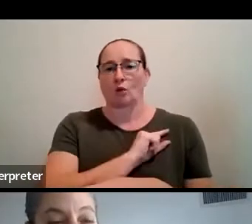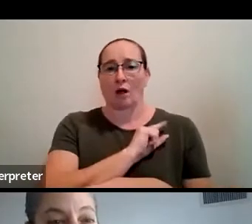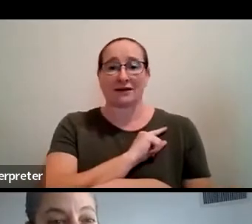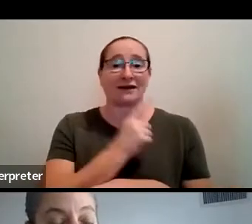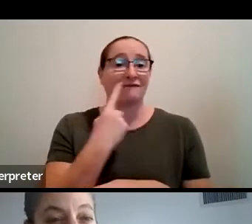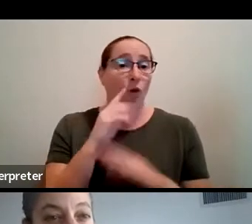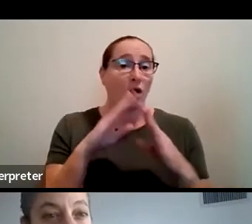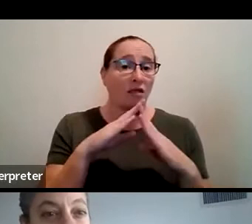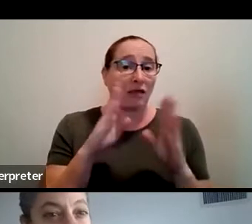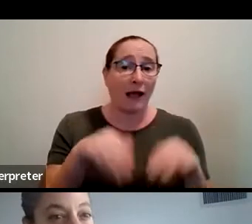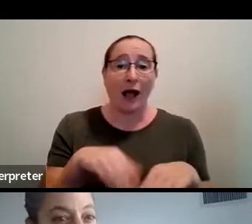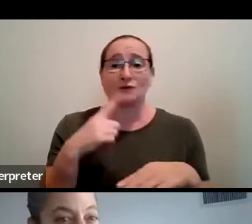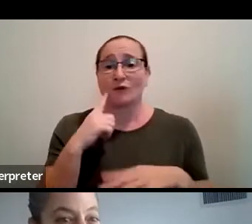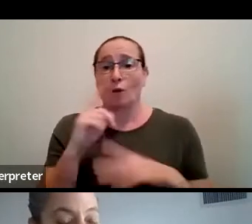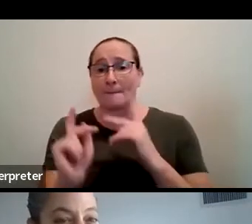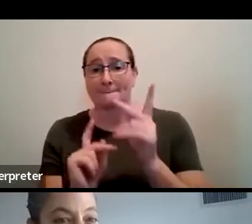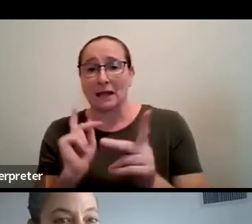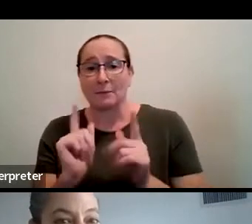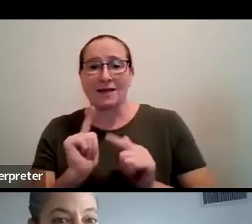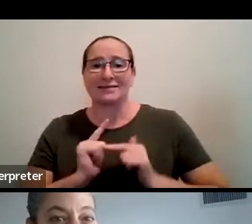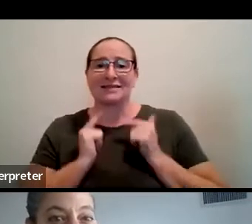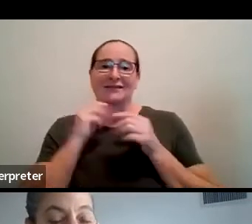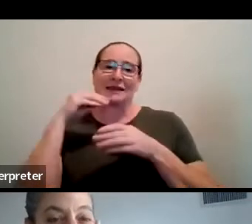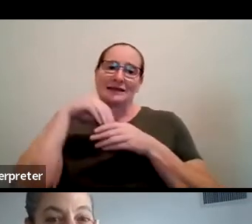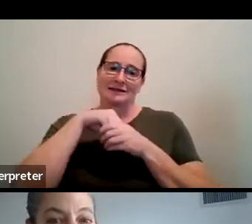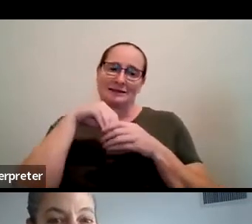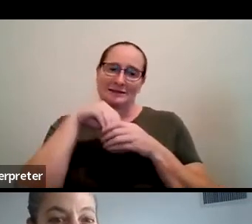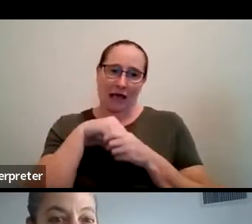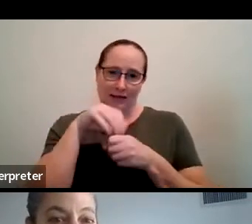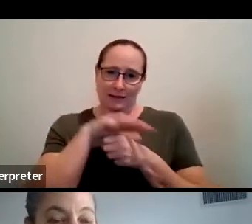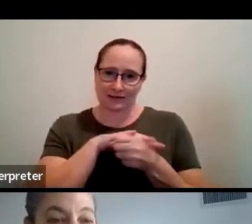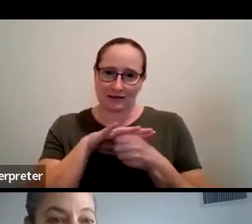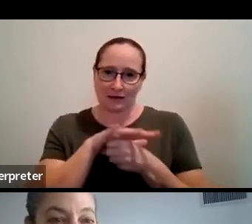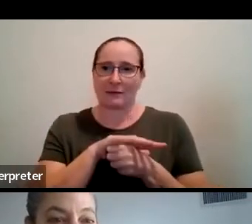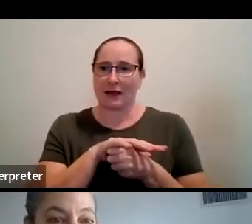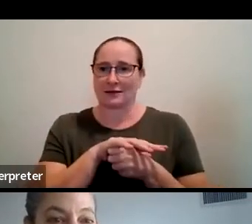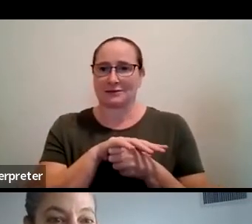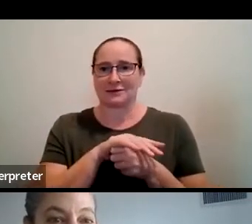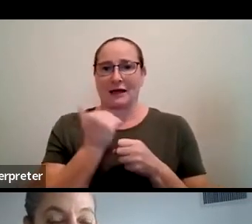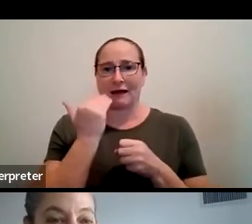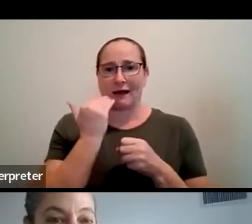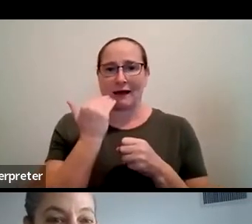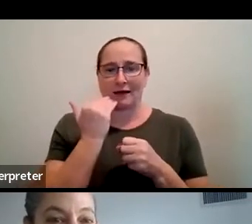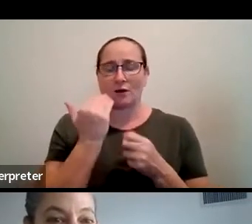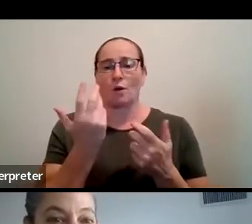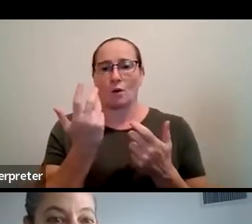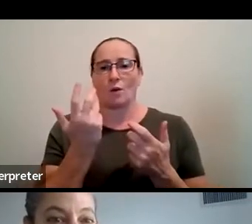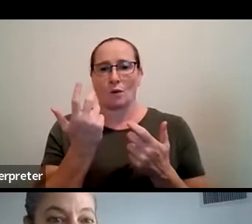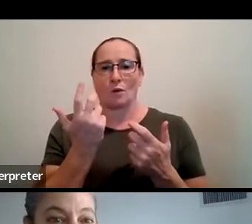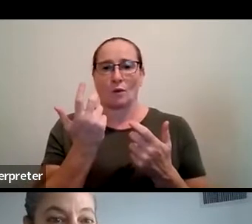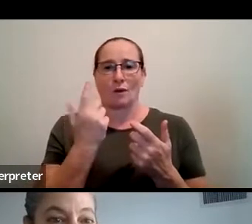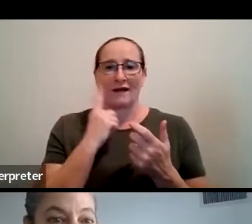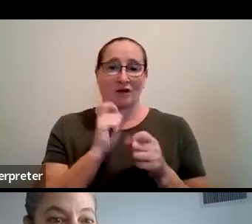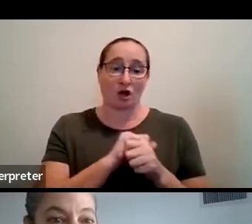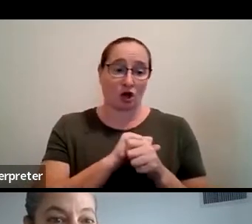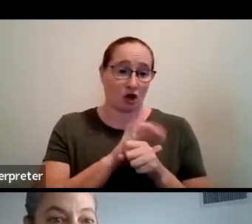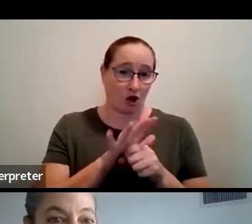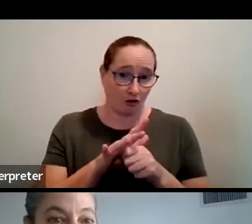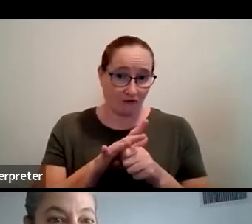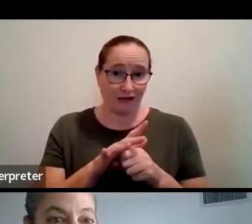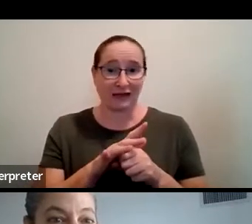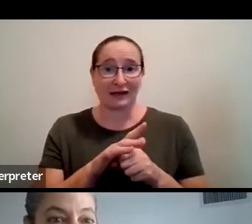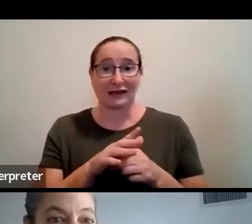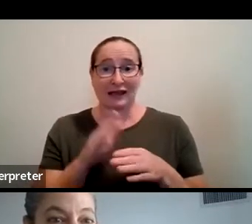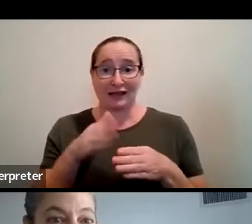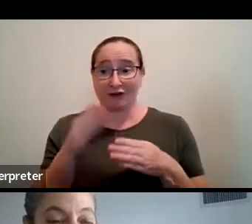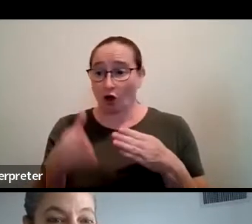and well-being of people living inside the space. And I know right now there is the argument if COVID-19 is